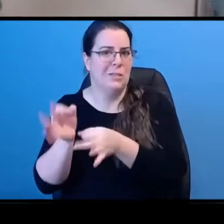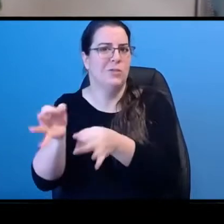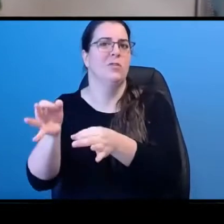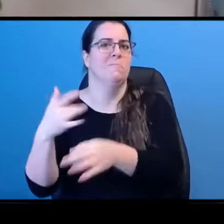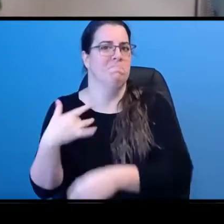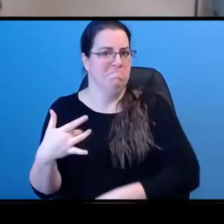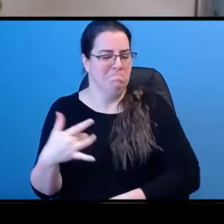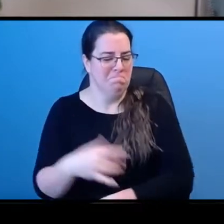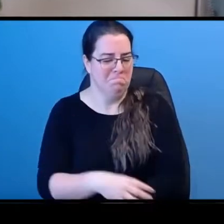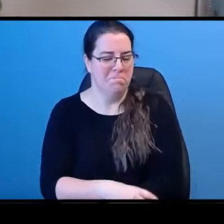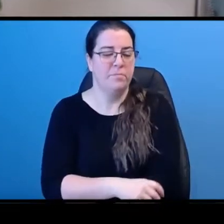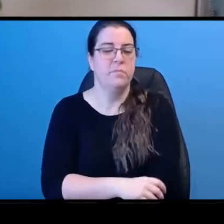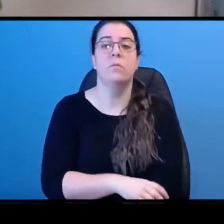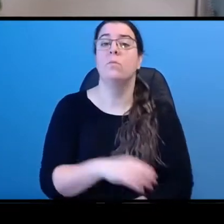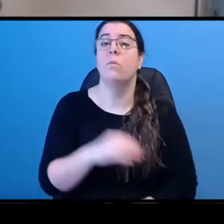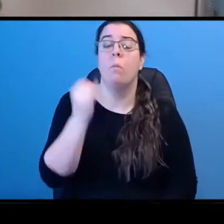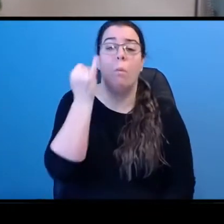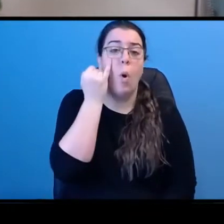understand,